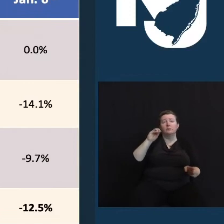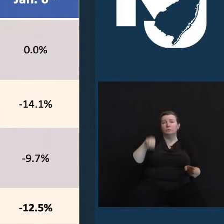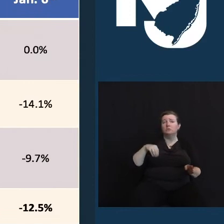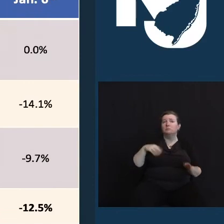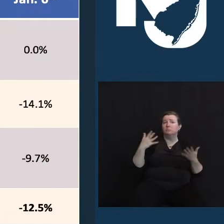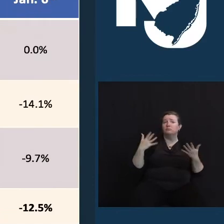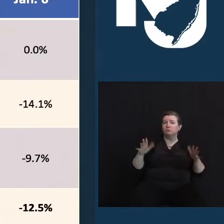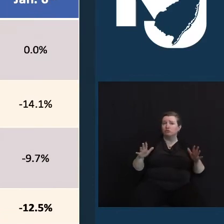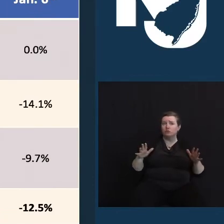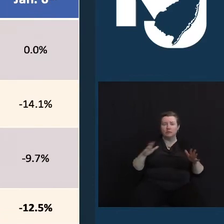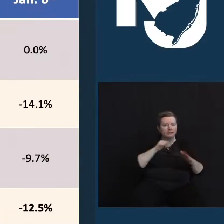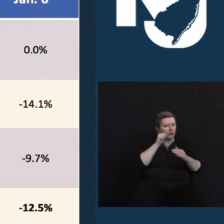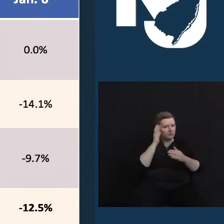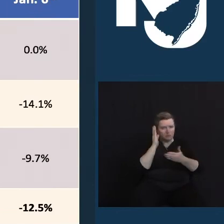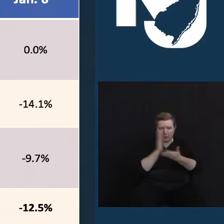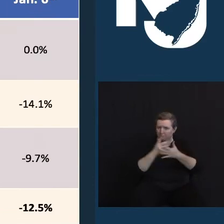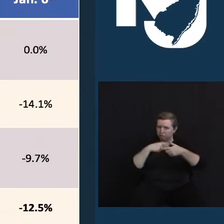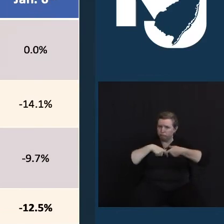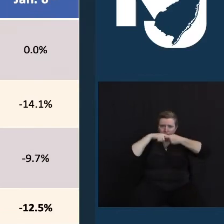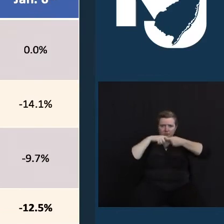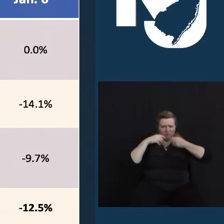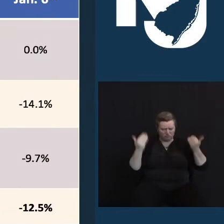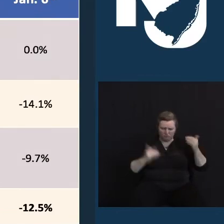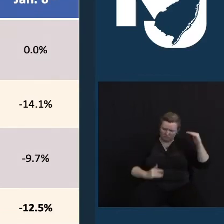stop working until we bring that down to zero.